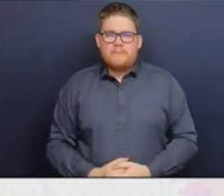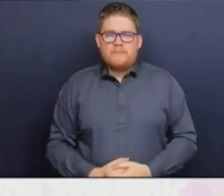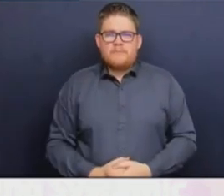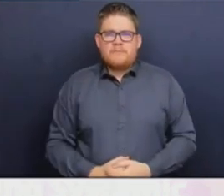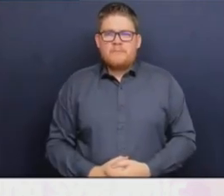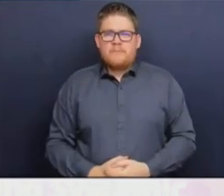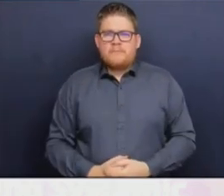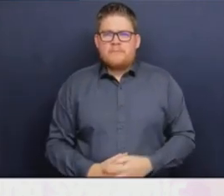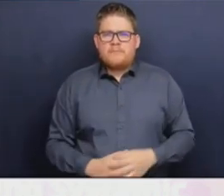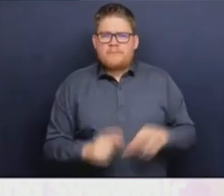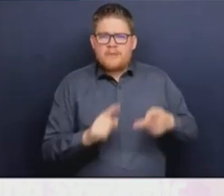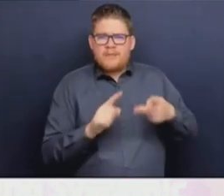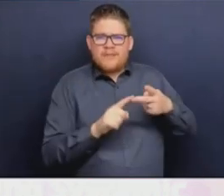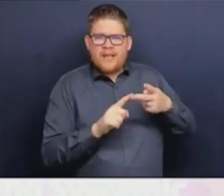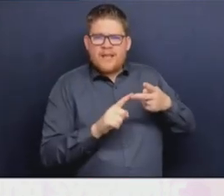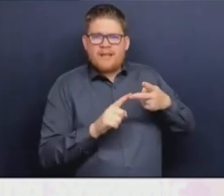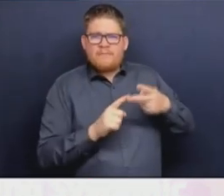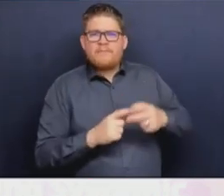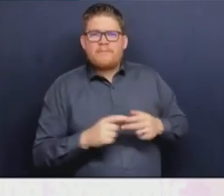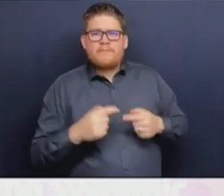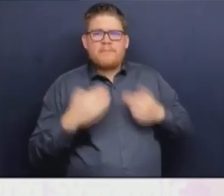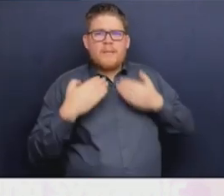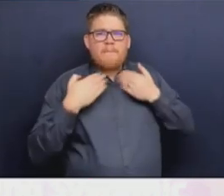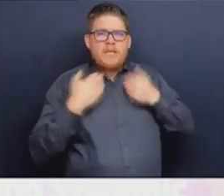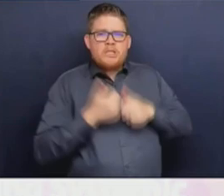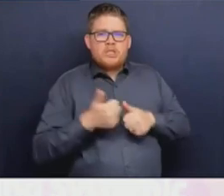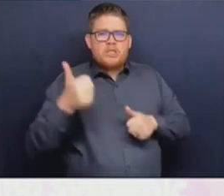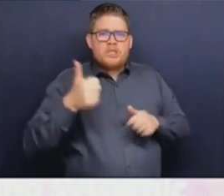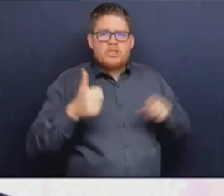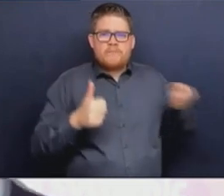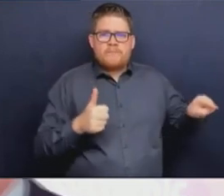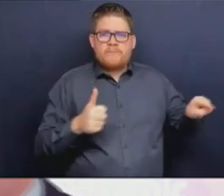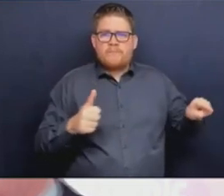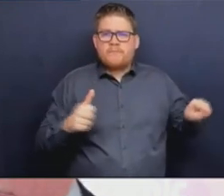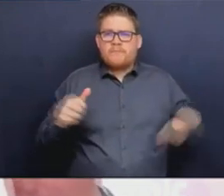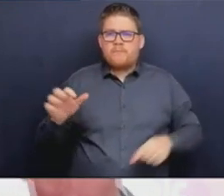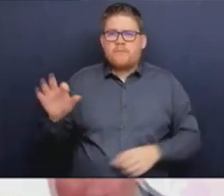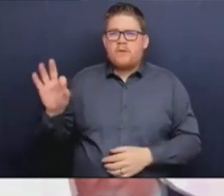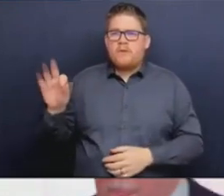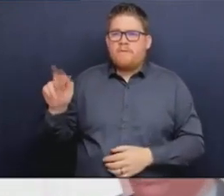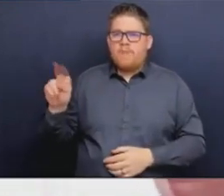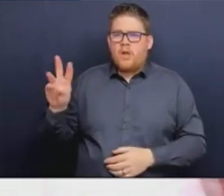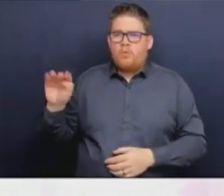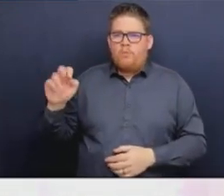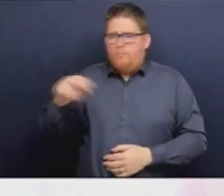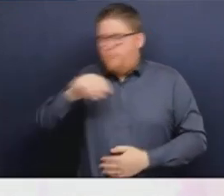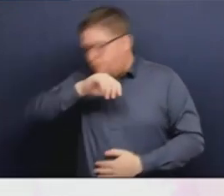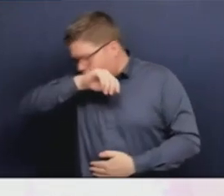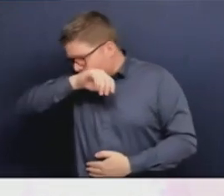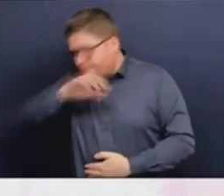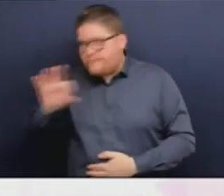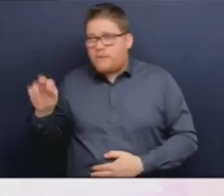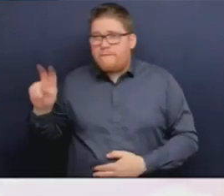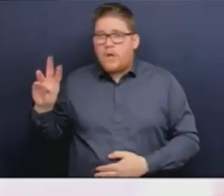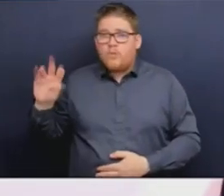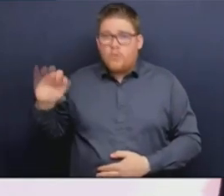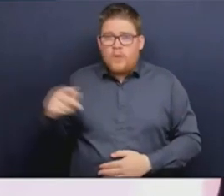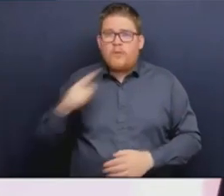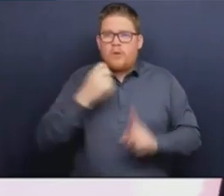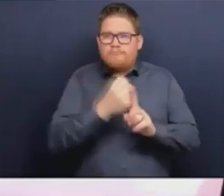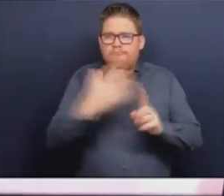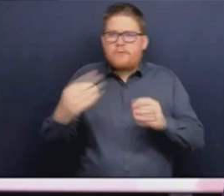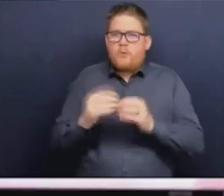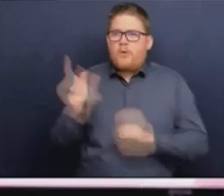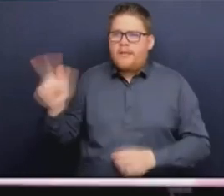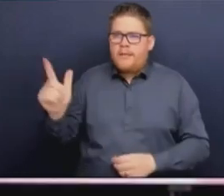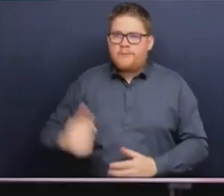respect to law enforcement and data, do you want to respond to that, Rachna? Yeah, Premier has already said